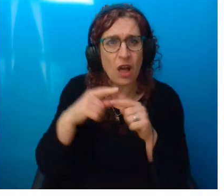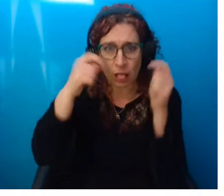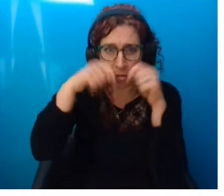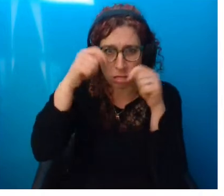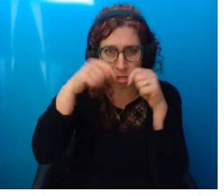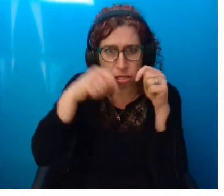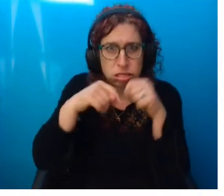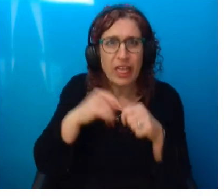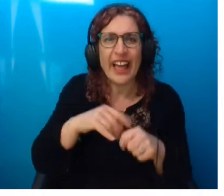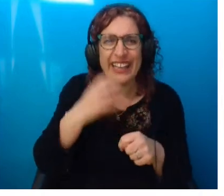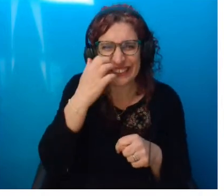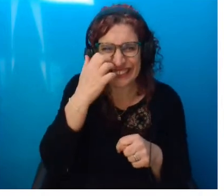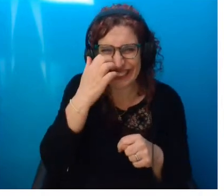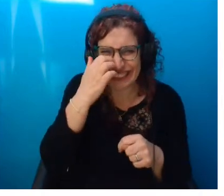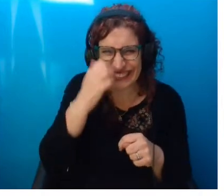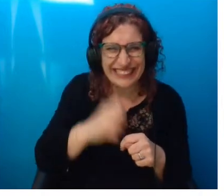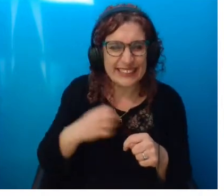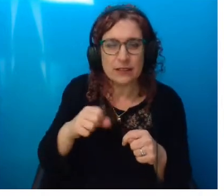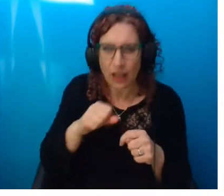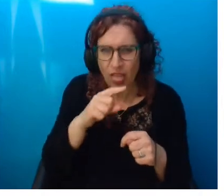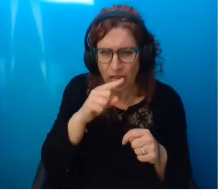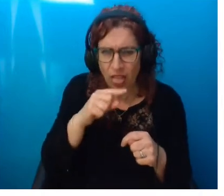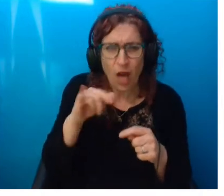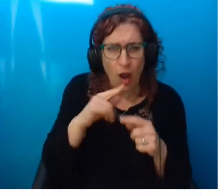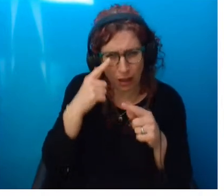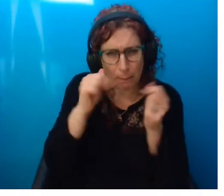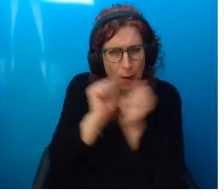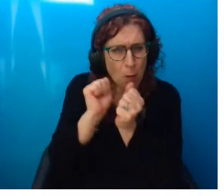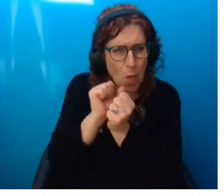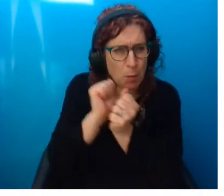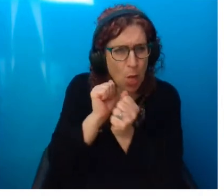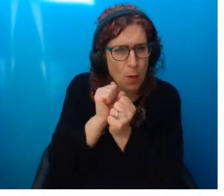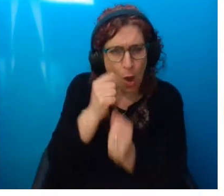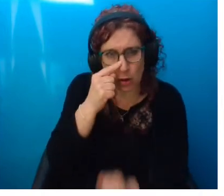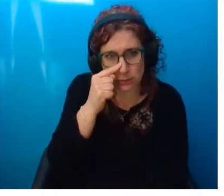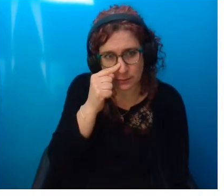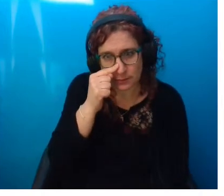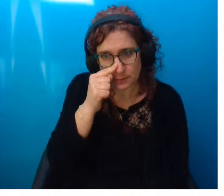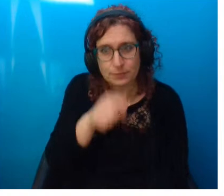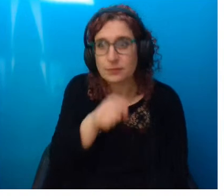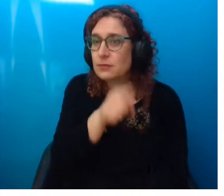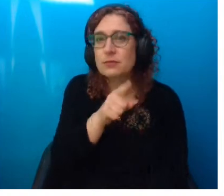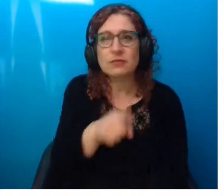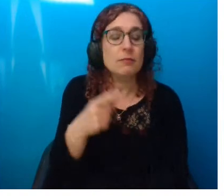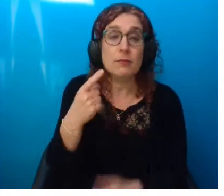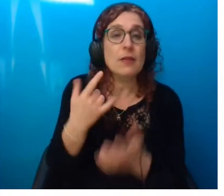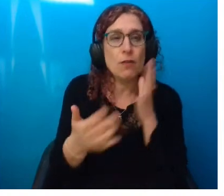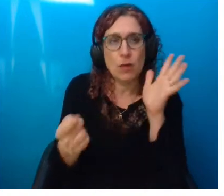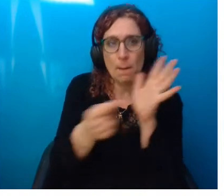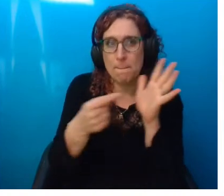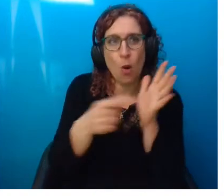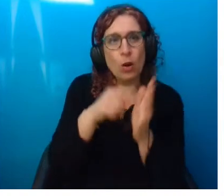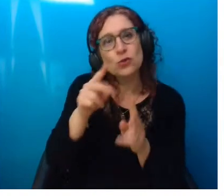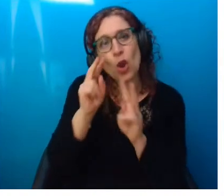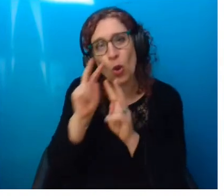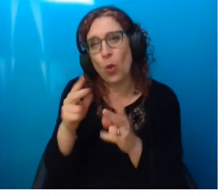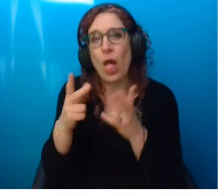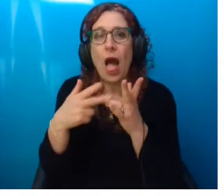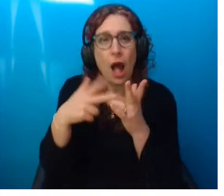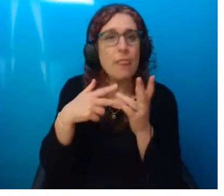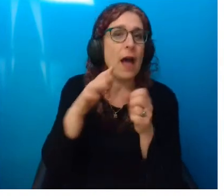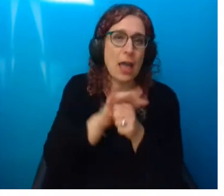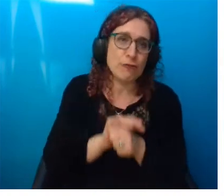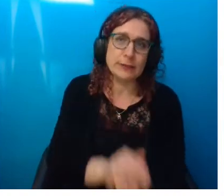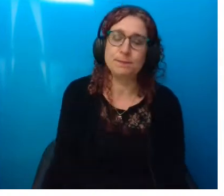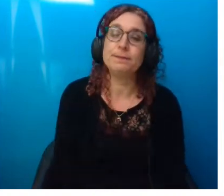itching, sneezing, blocking. Very, very important of a review of either condition that they look at the other area. But also